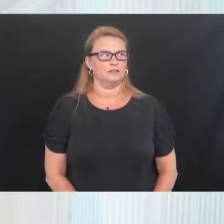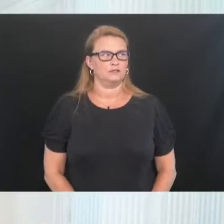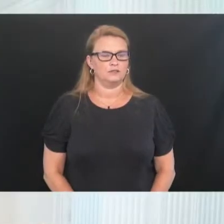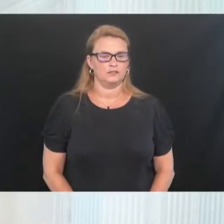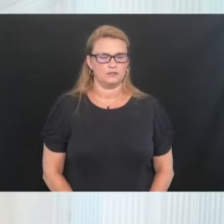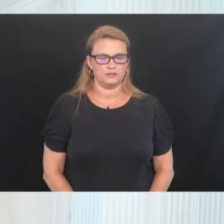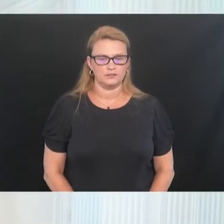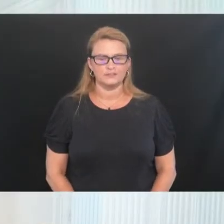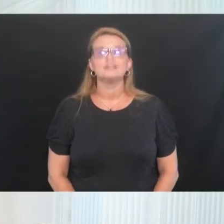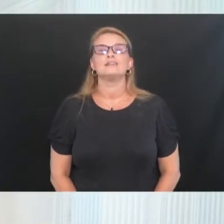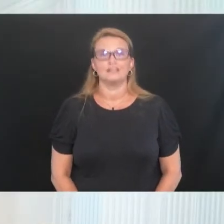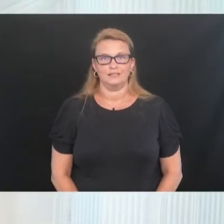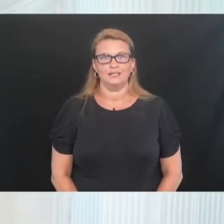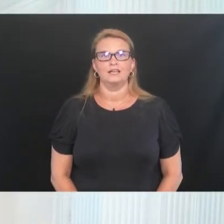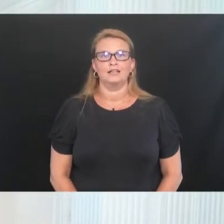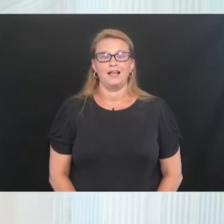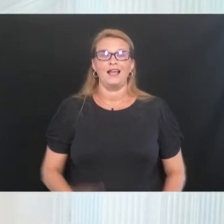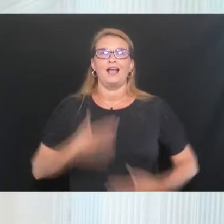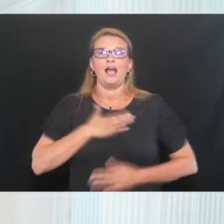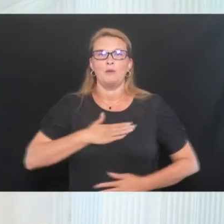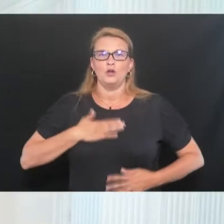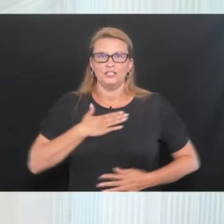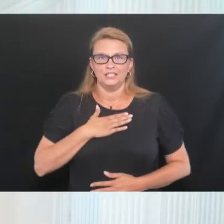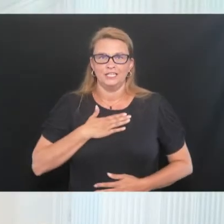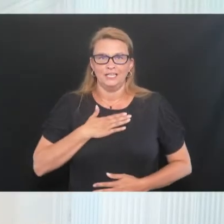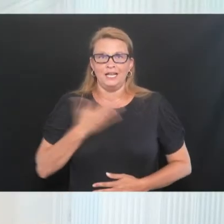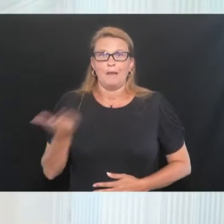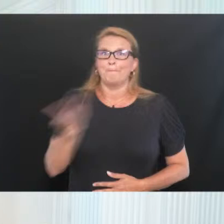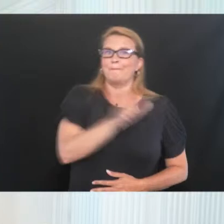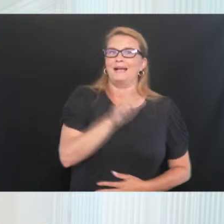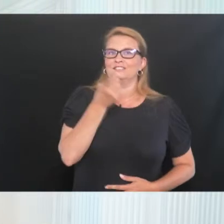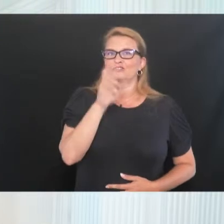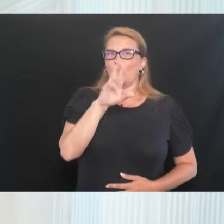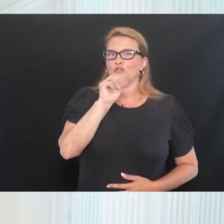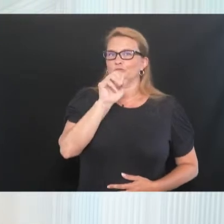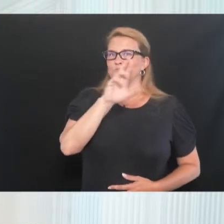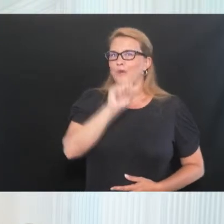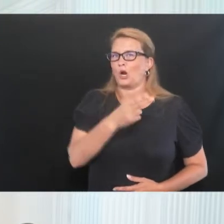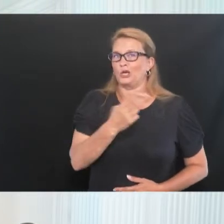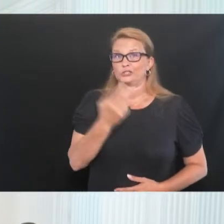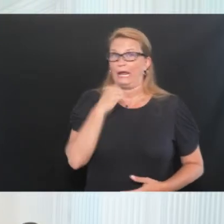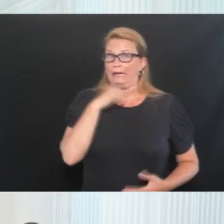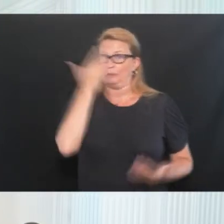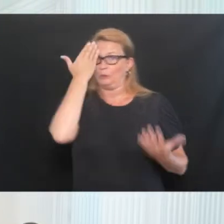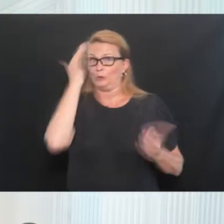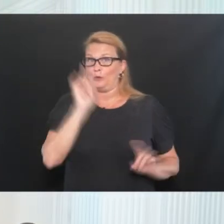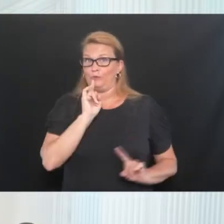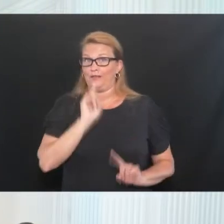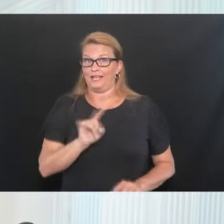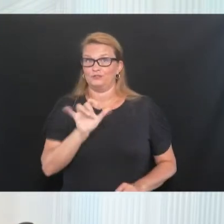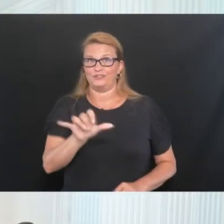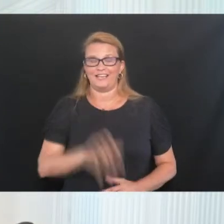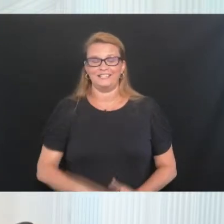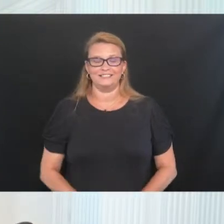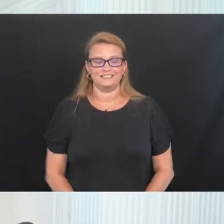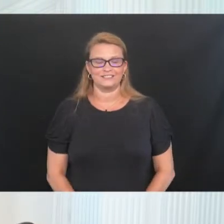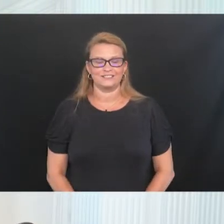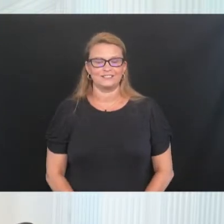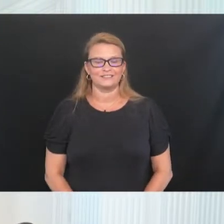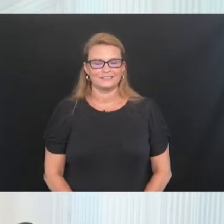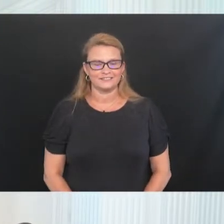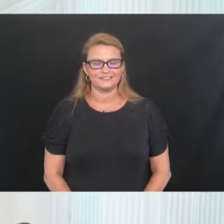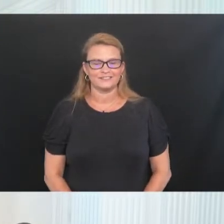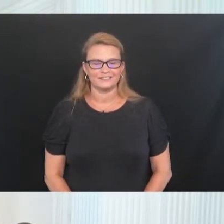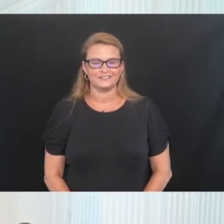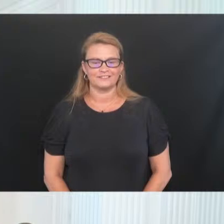Mark, I appreciate you being on, and this one's got to go back to Clay. This is a little bit over my head, but Clay Dr. Marsh can handle